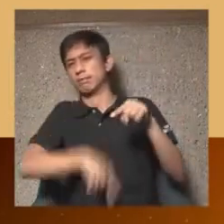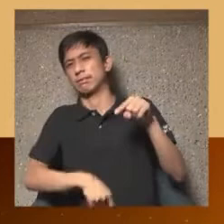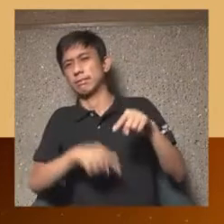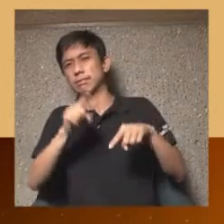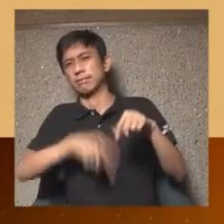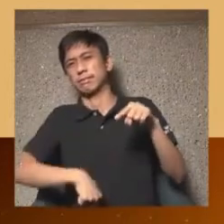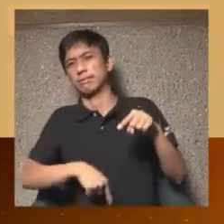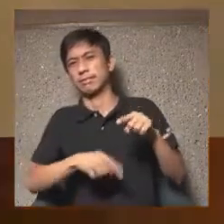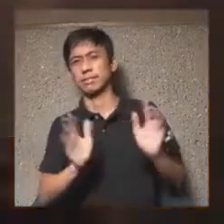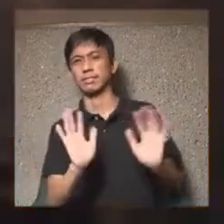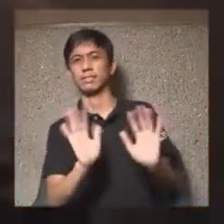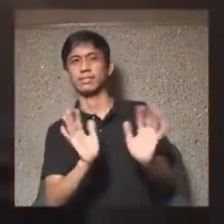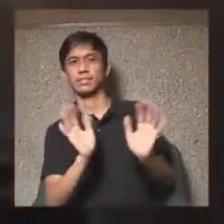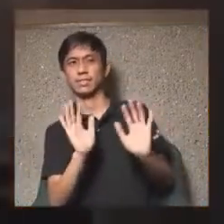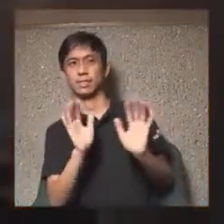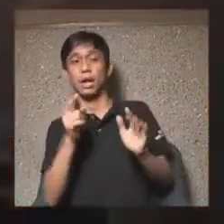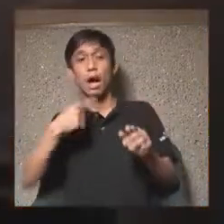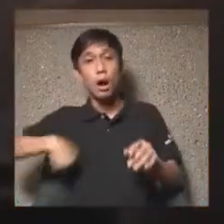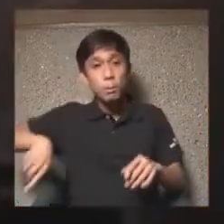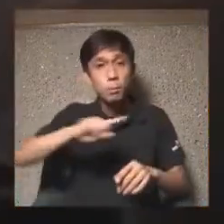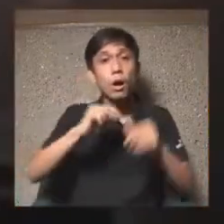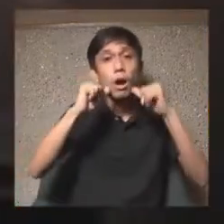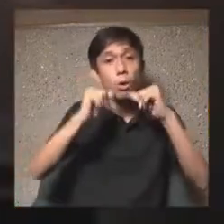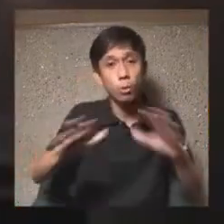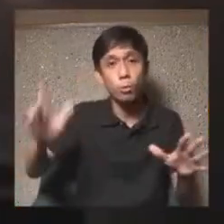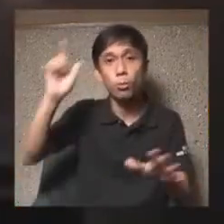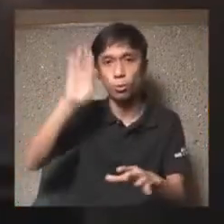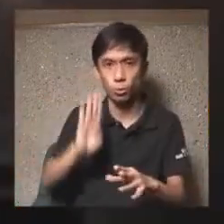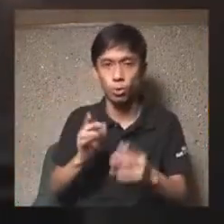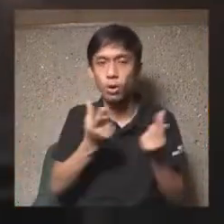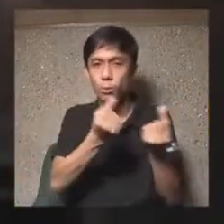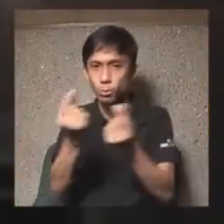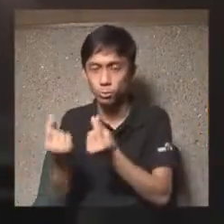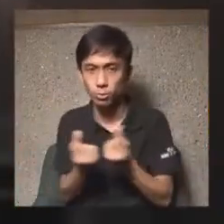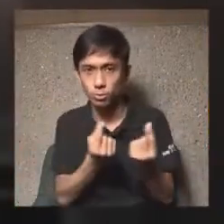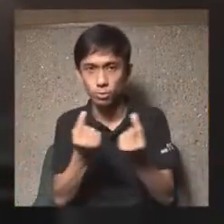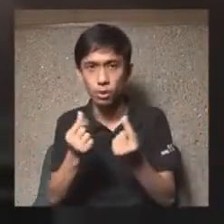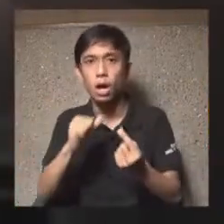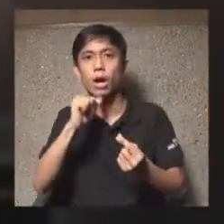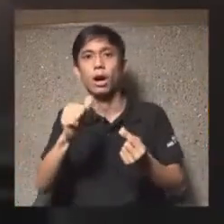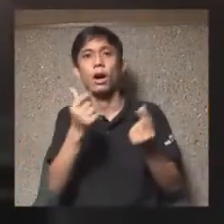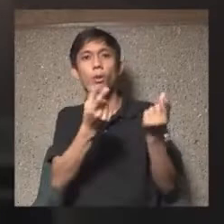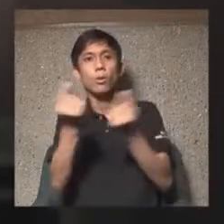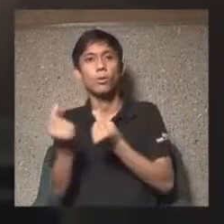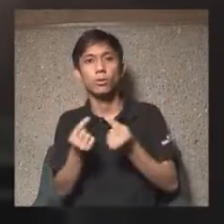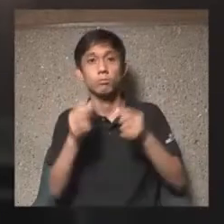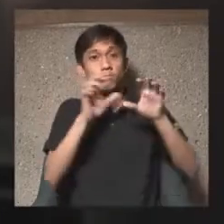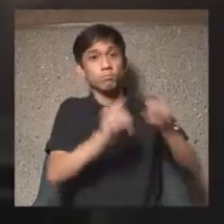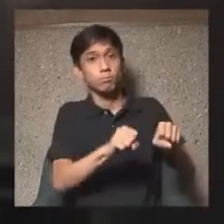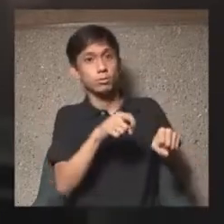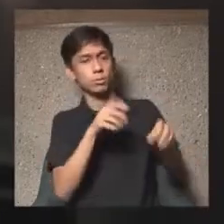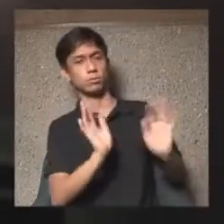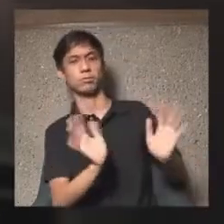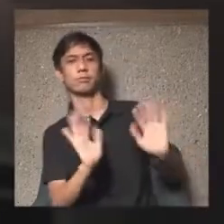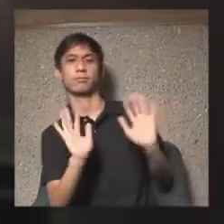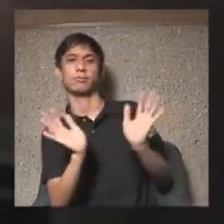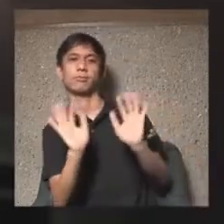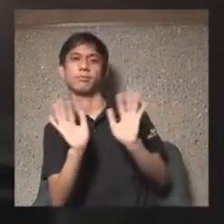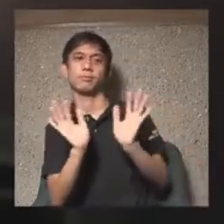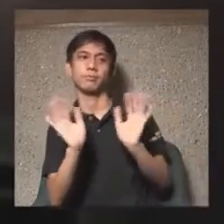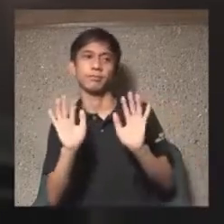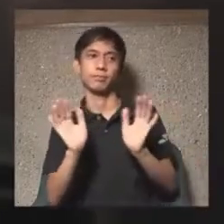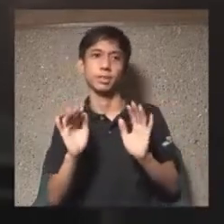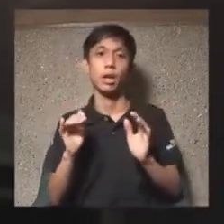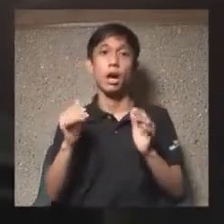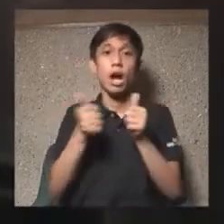What God is doing is saying, you don't have to go and get it and step on other people's toes, step on other